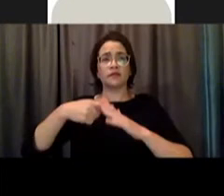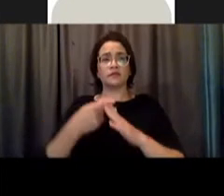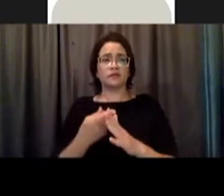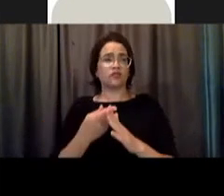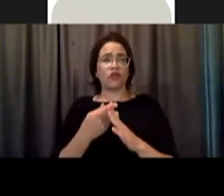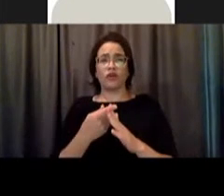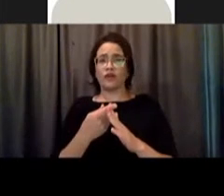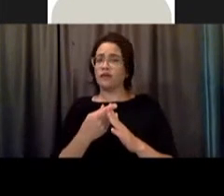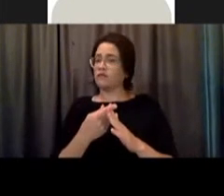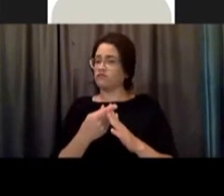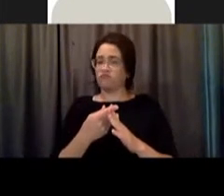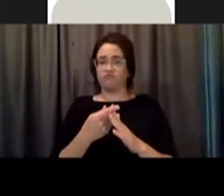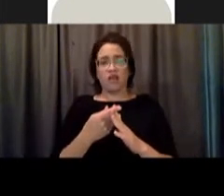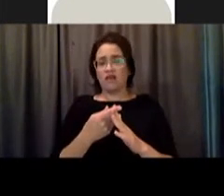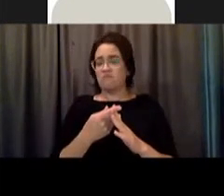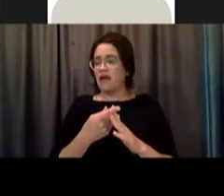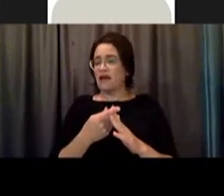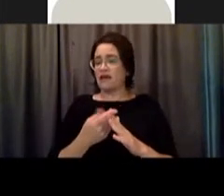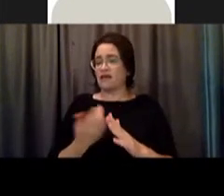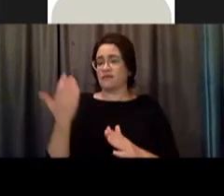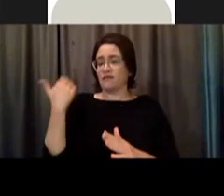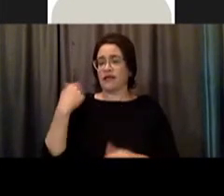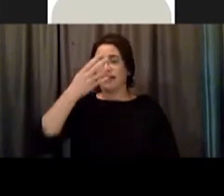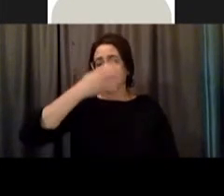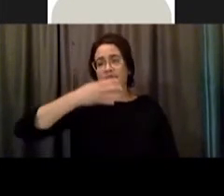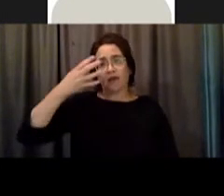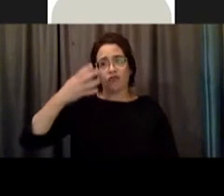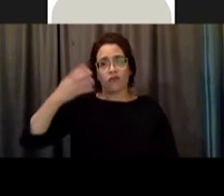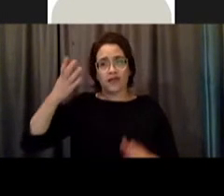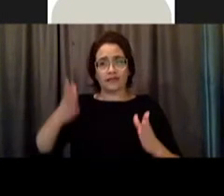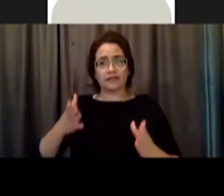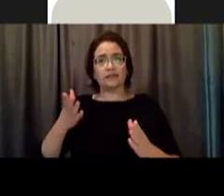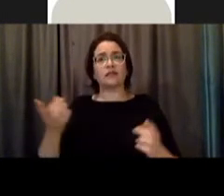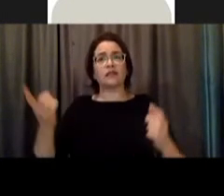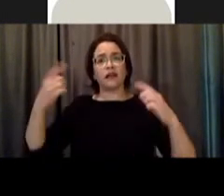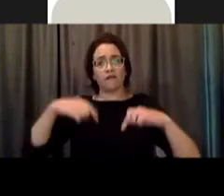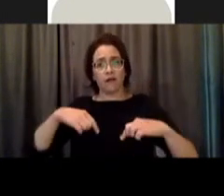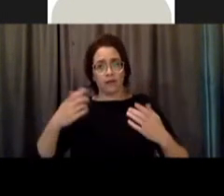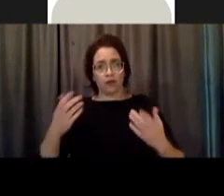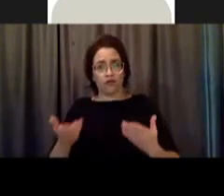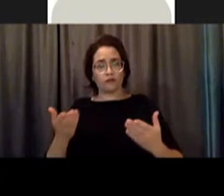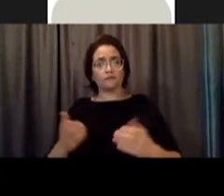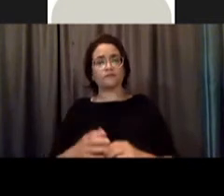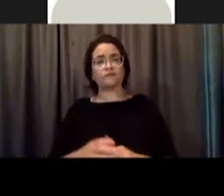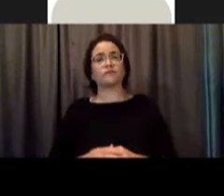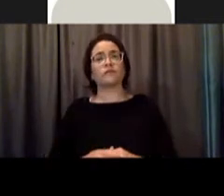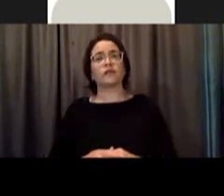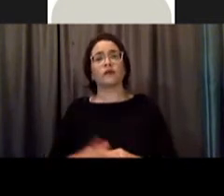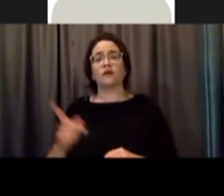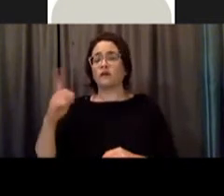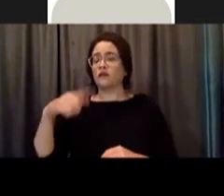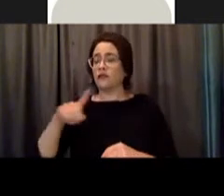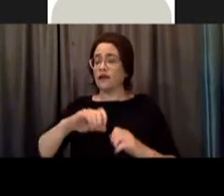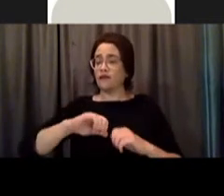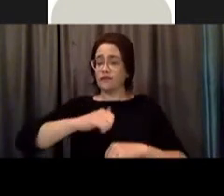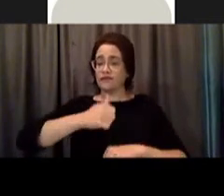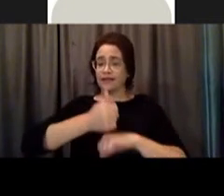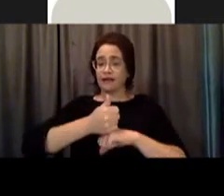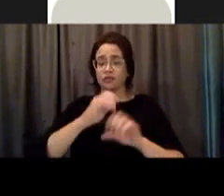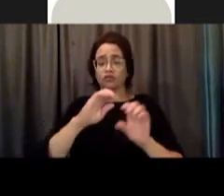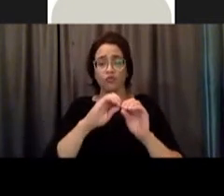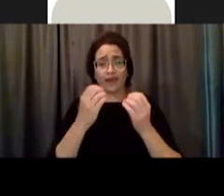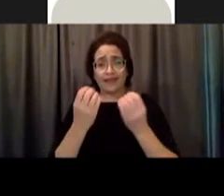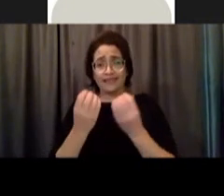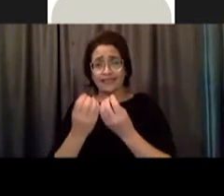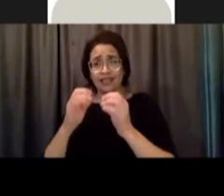of emigrations before us. And they've established numerous organizations, places and